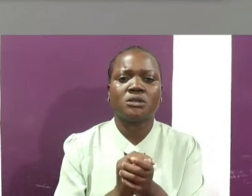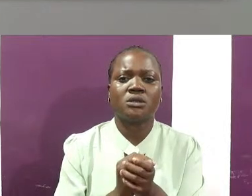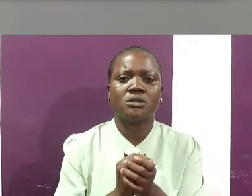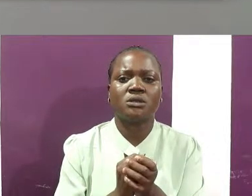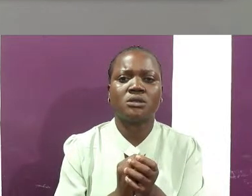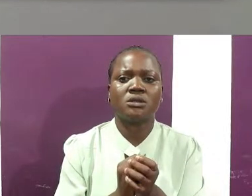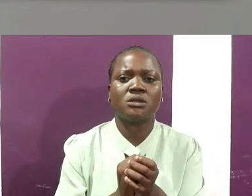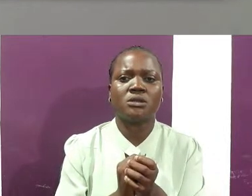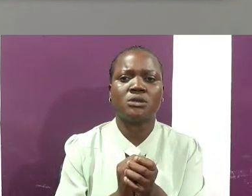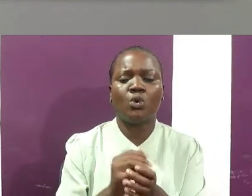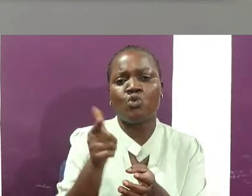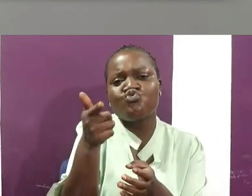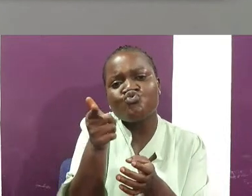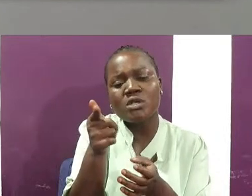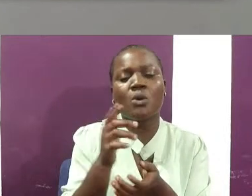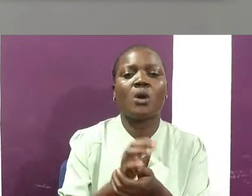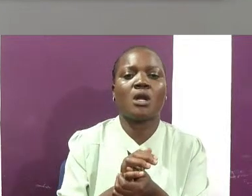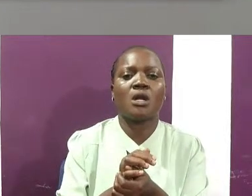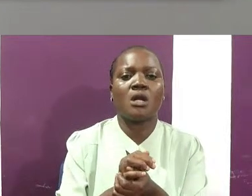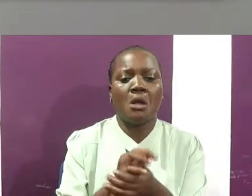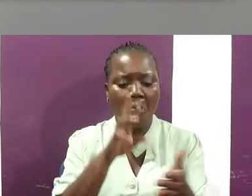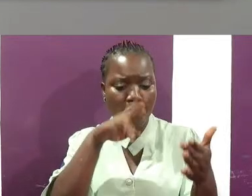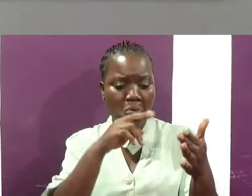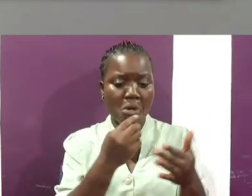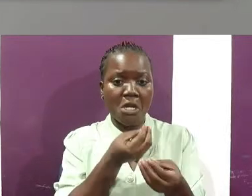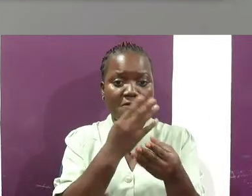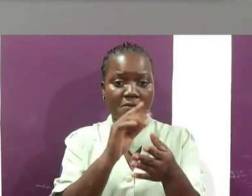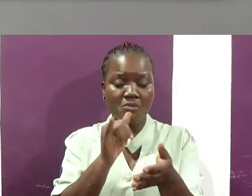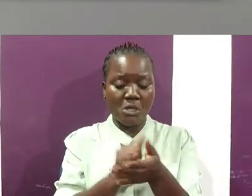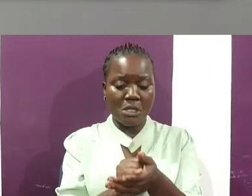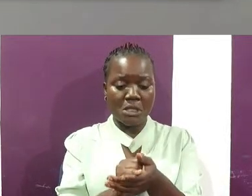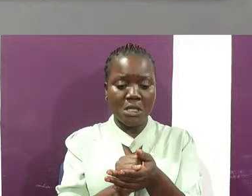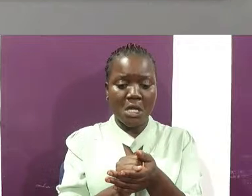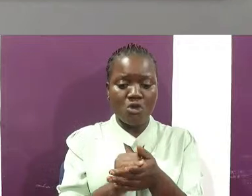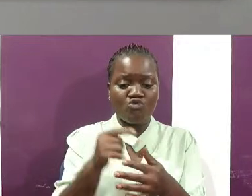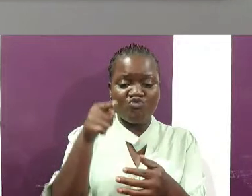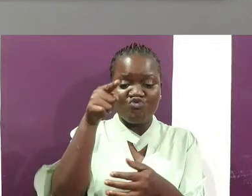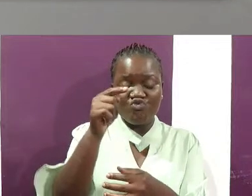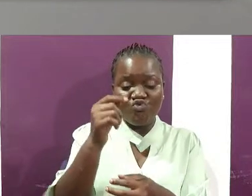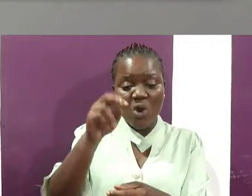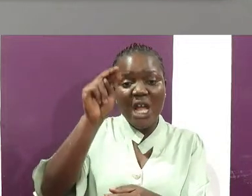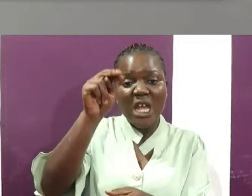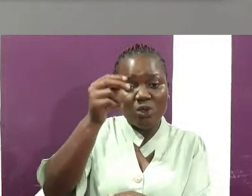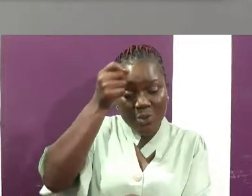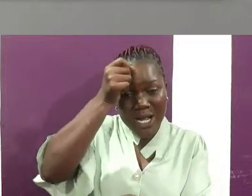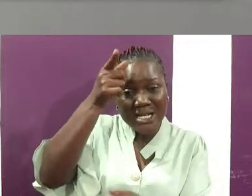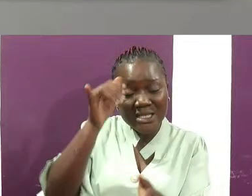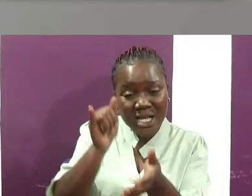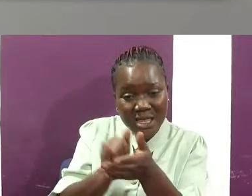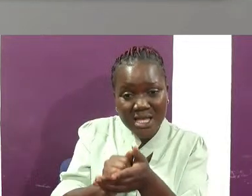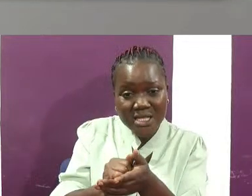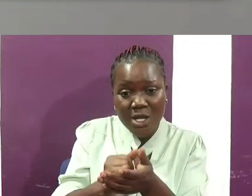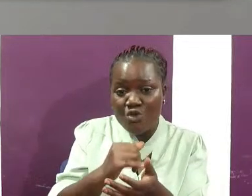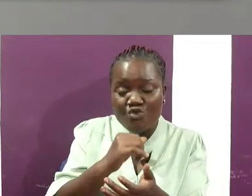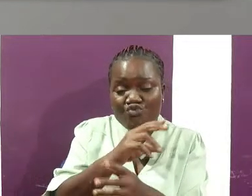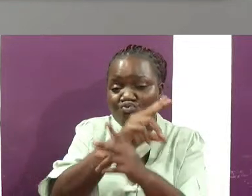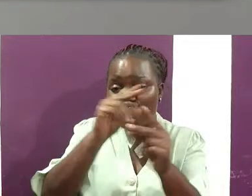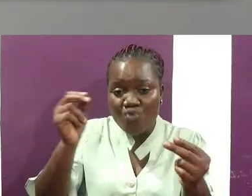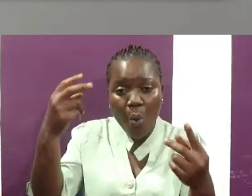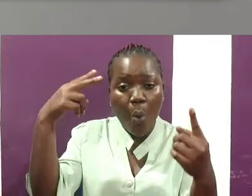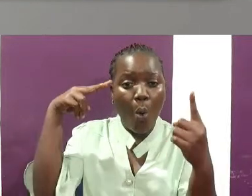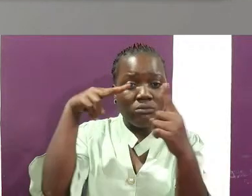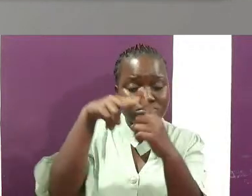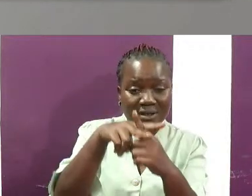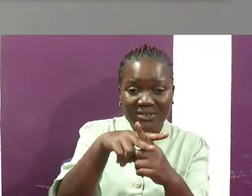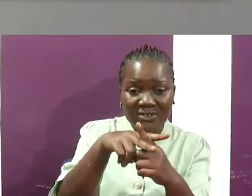2 Peter 1, verses 20 and 21, Obeka ade akyerɛ wo sɛ na mumfiri wei nti asɛ sɛ adiisɛm bia ni wo a ɛfa nipa